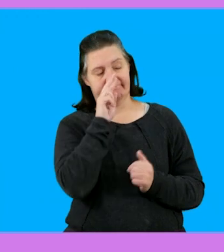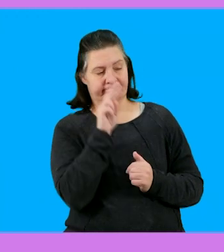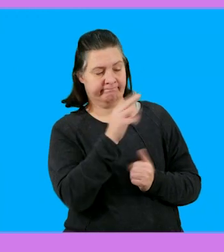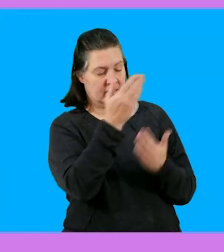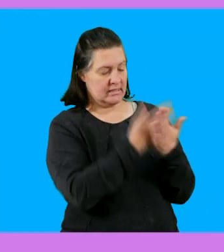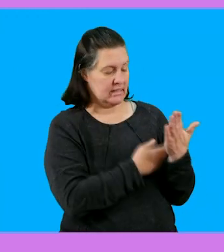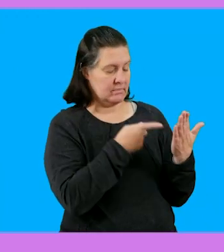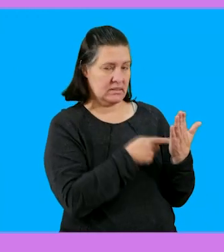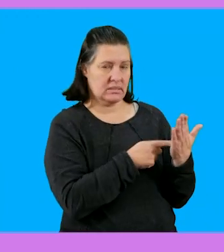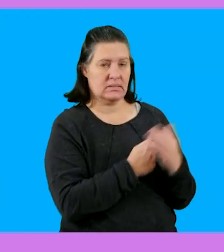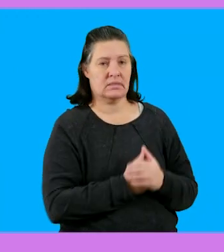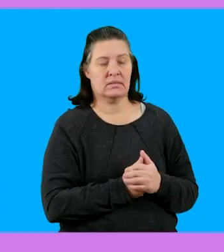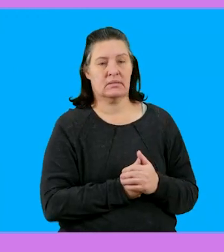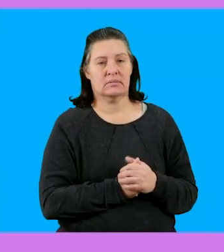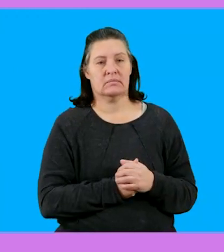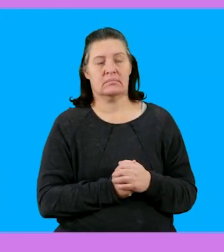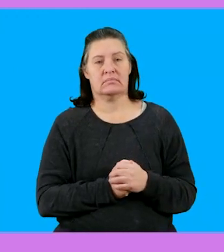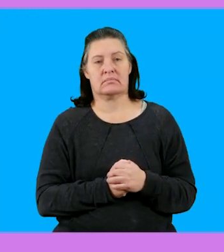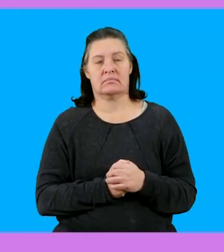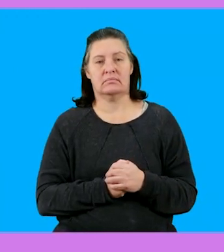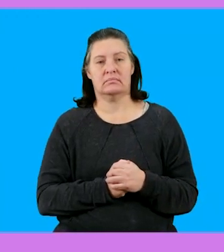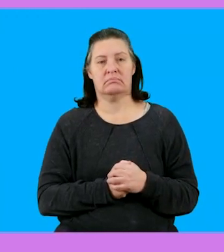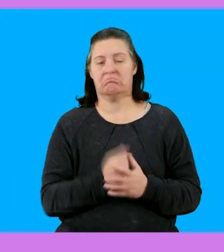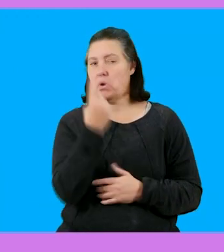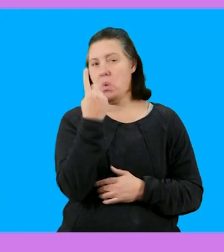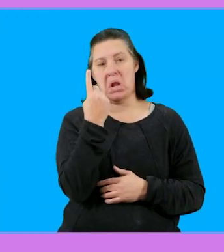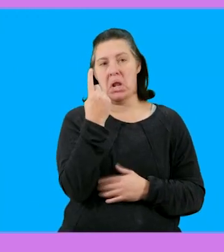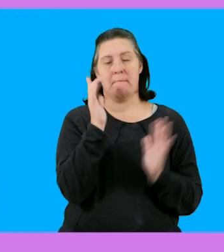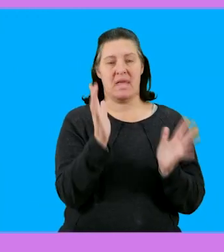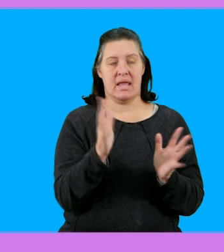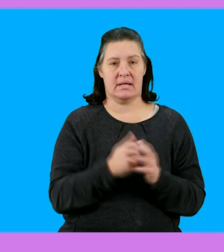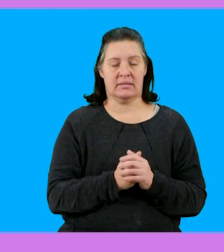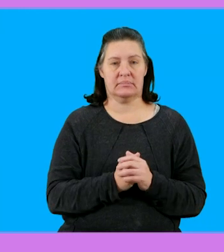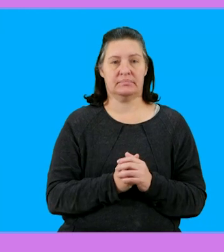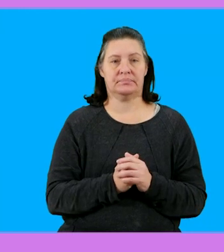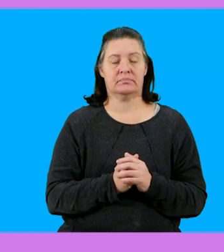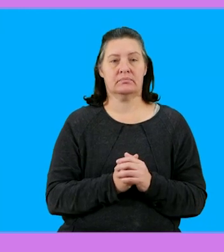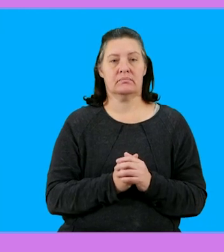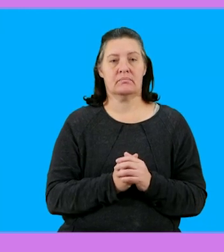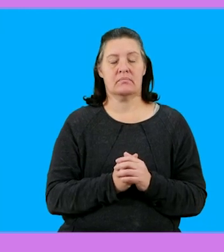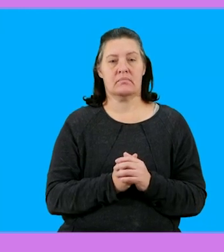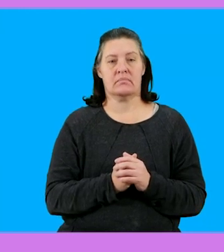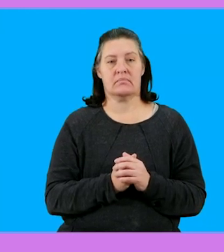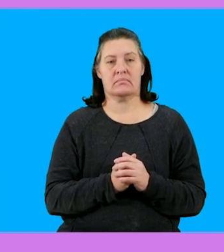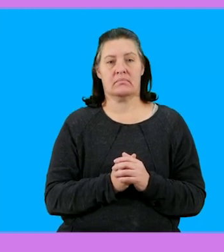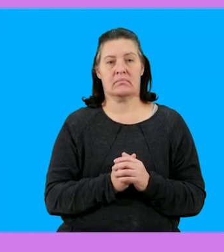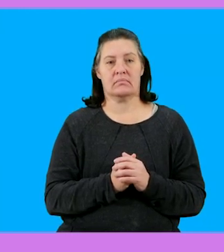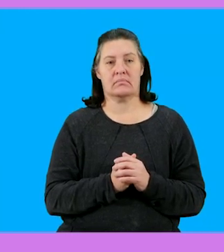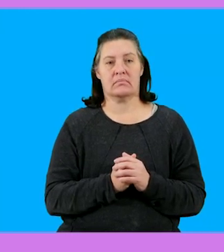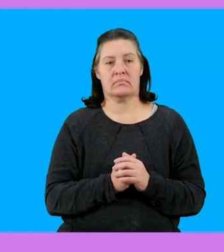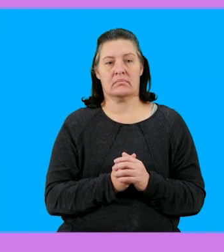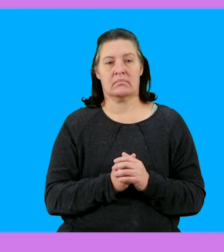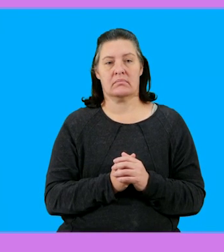here, okay, I can only see one credit transaction, and it's this one